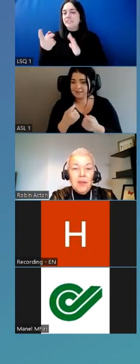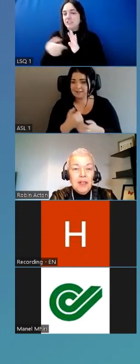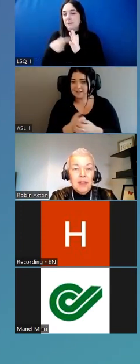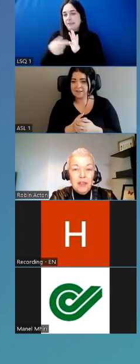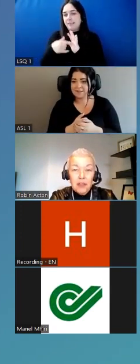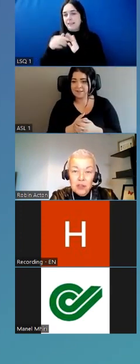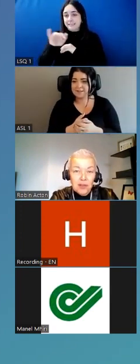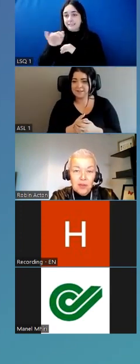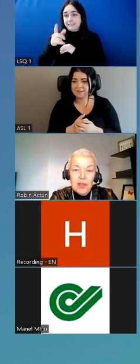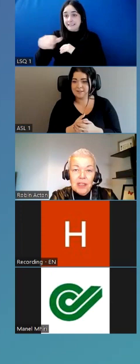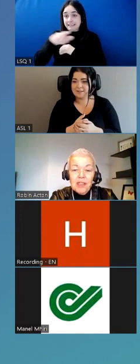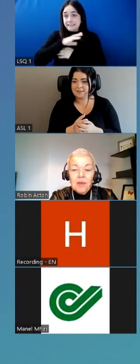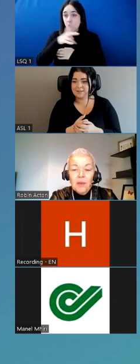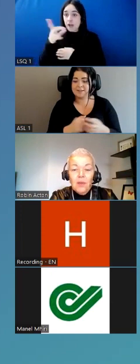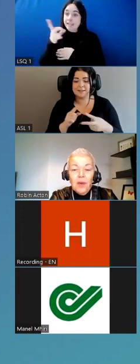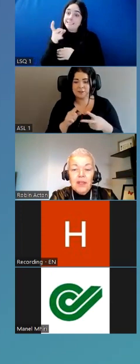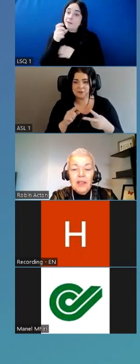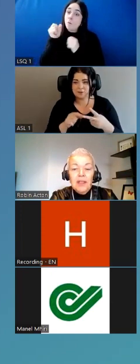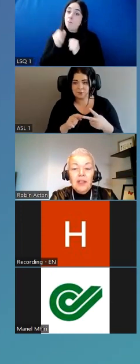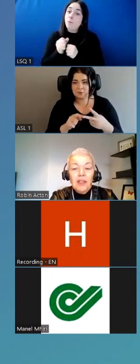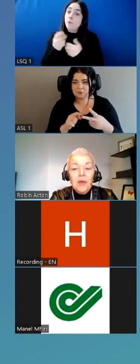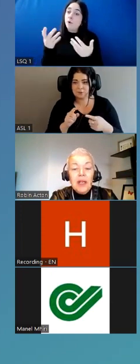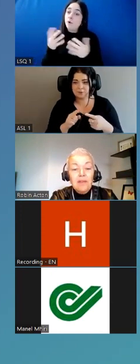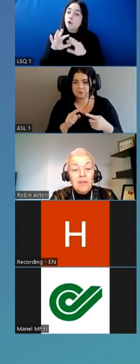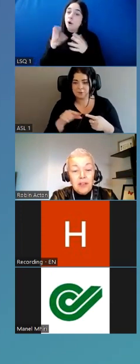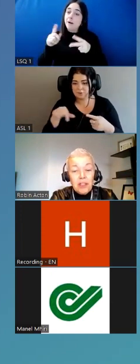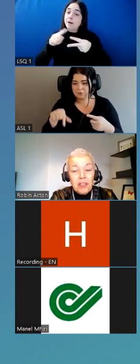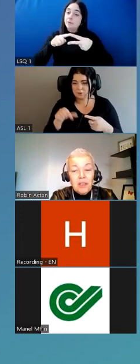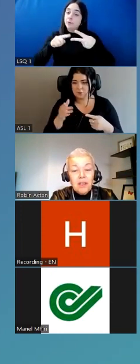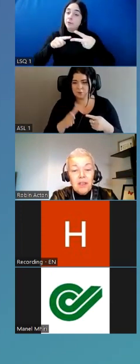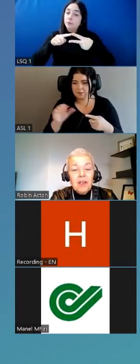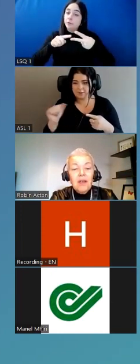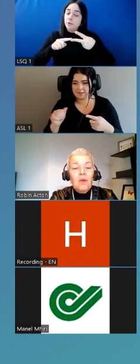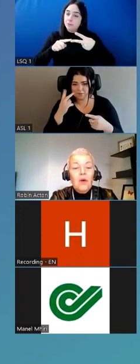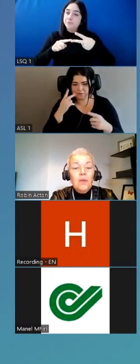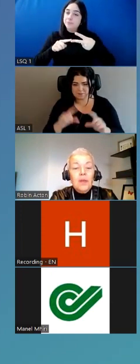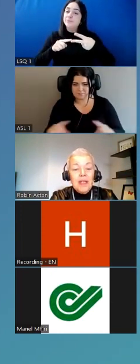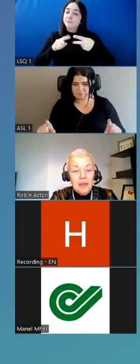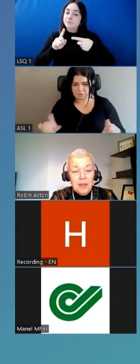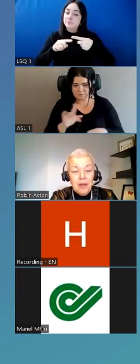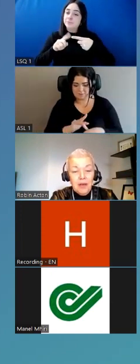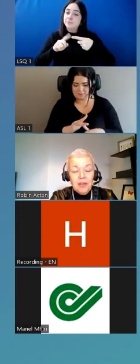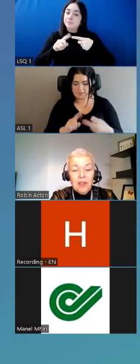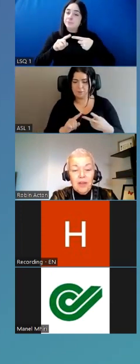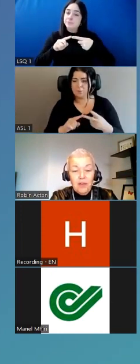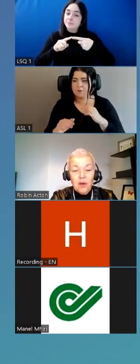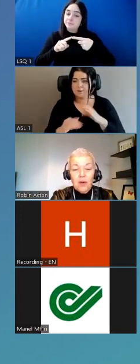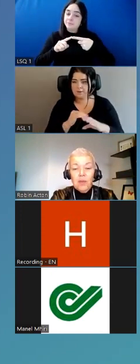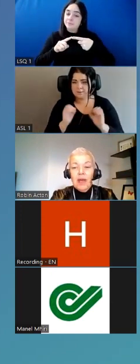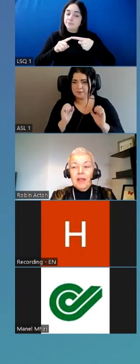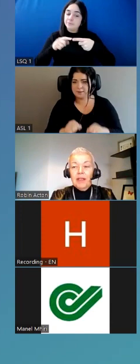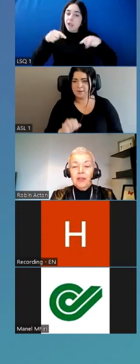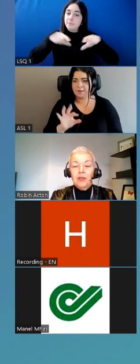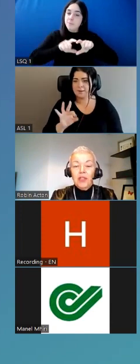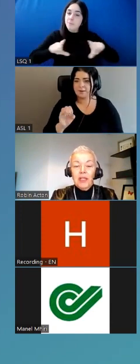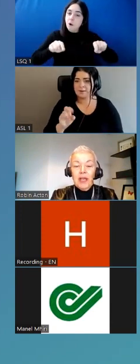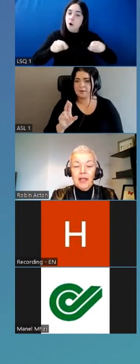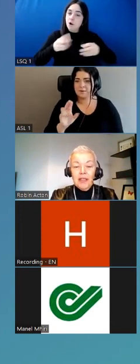can submit it two different ways, one in the Q&A function or by email to